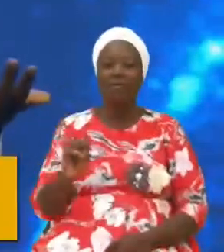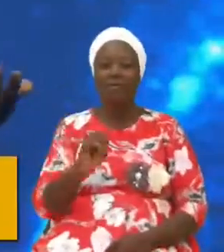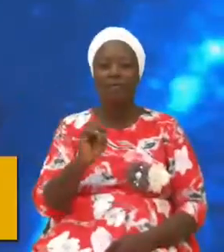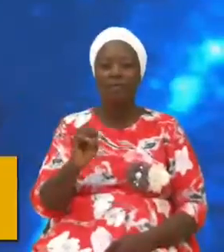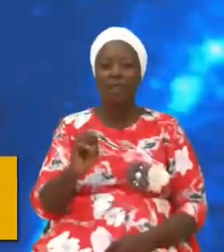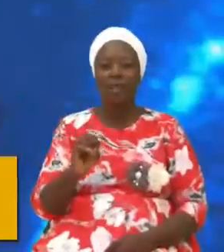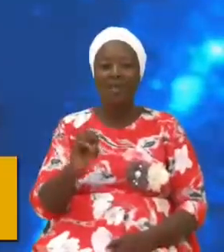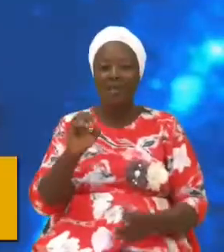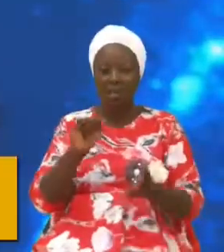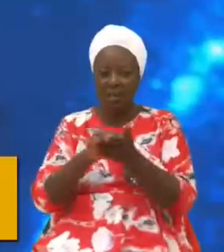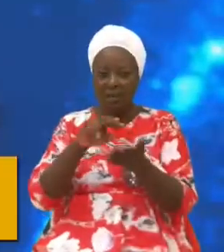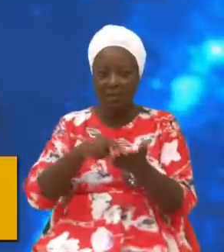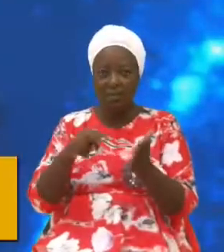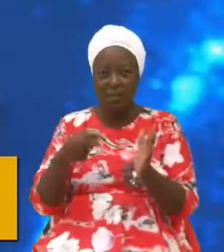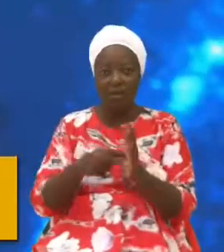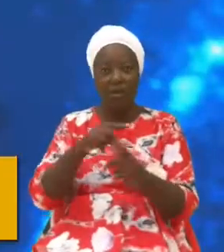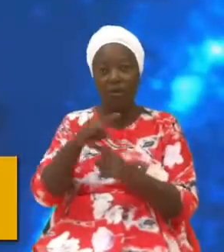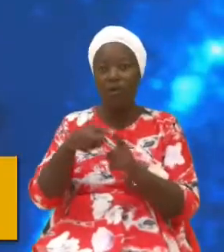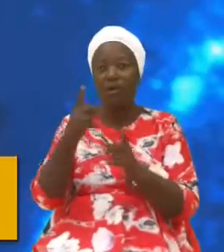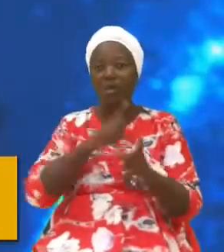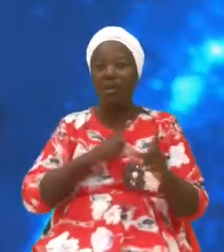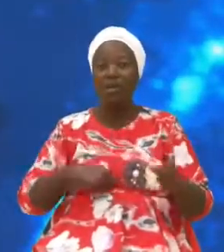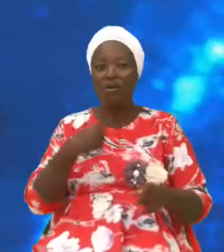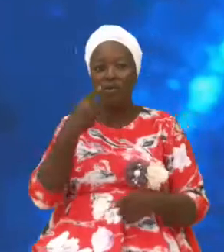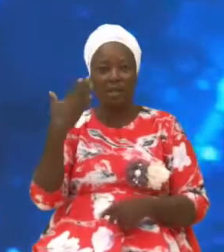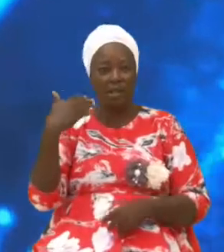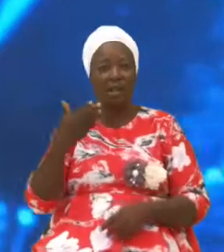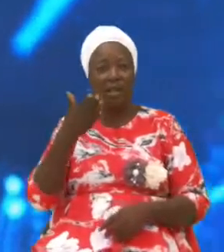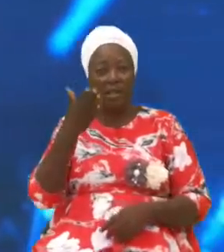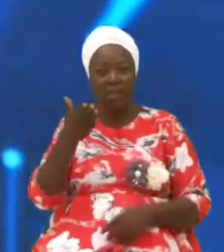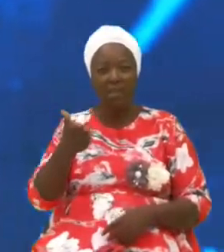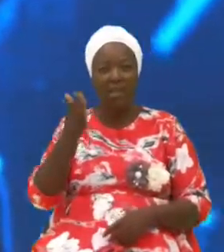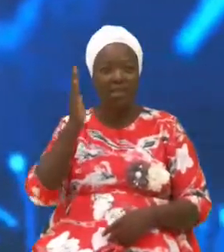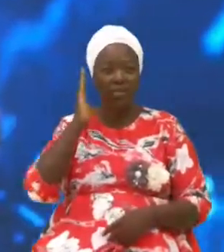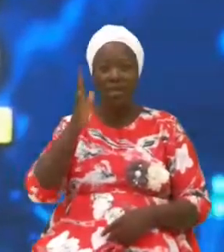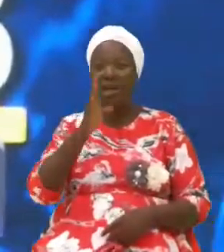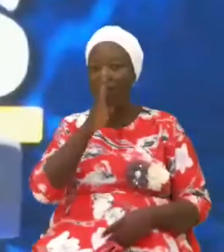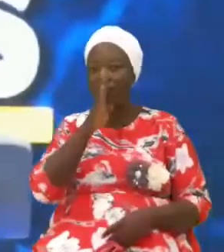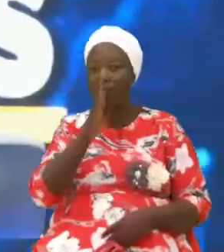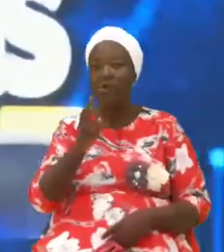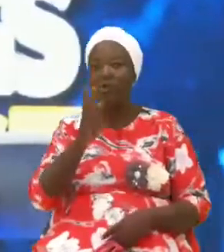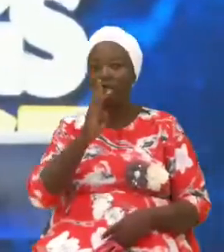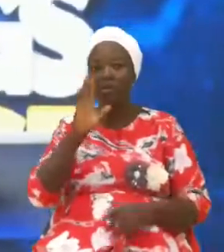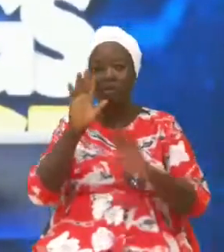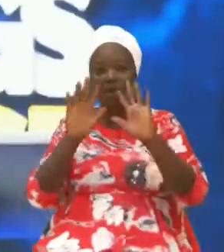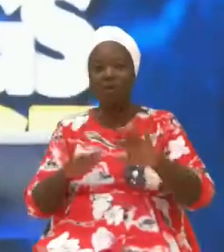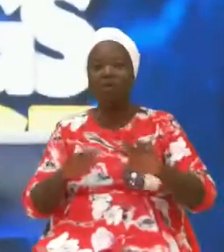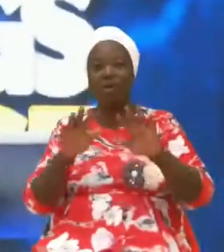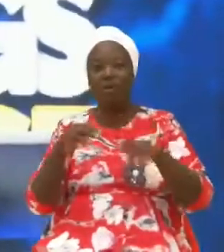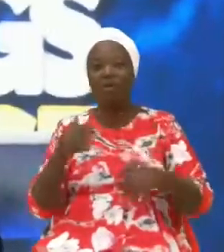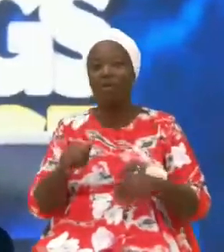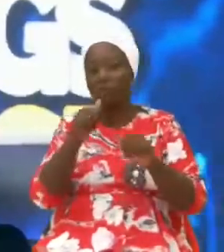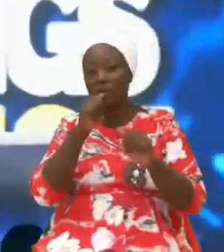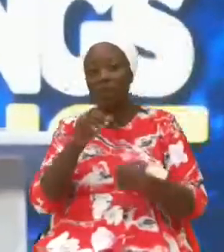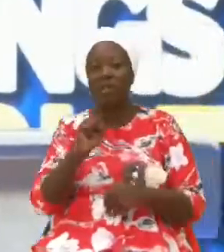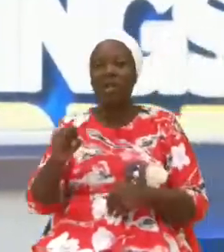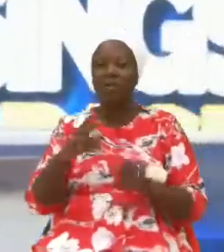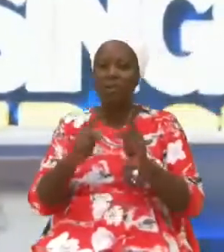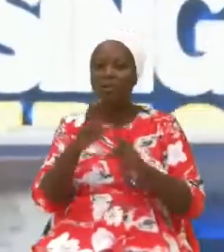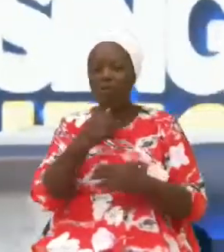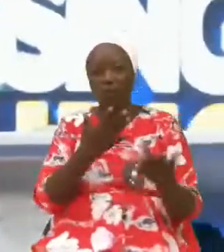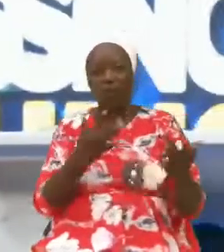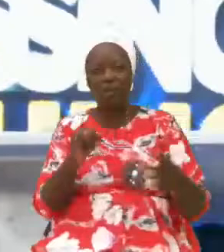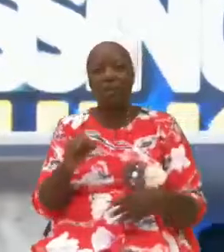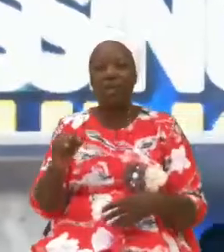today and forever. That is, when the Lord said, there shall be